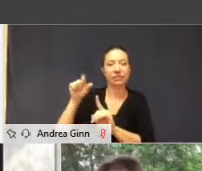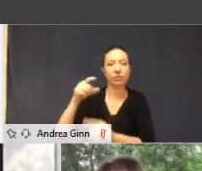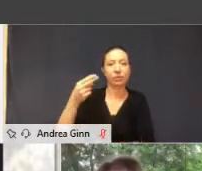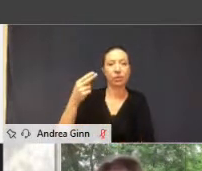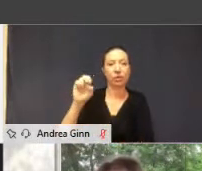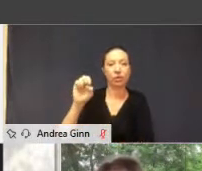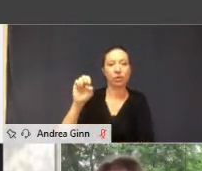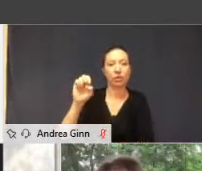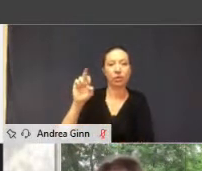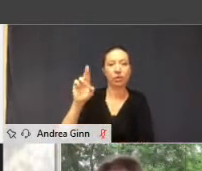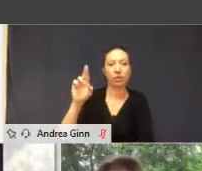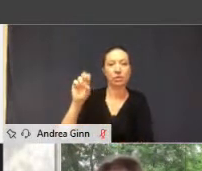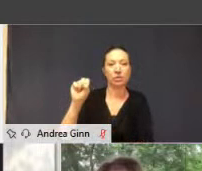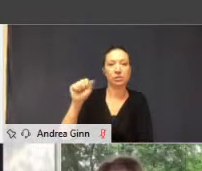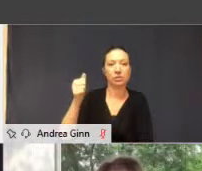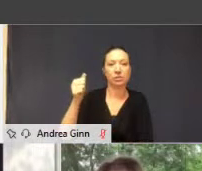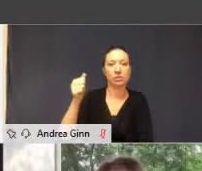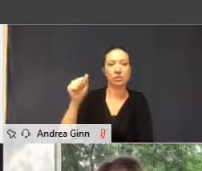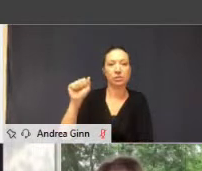hrsa.gov,